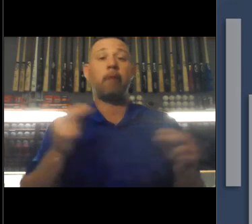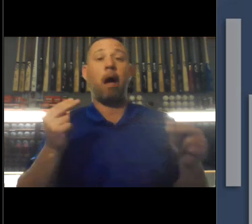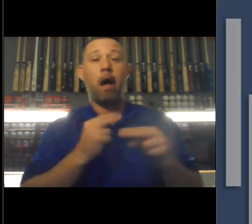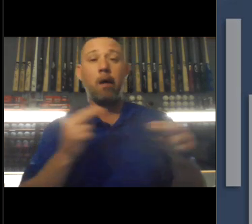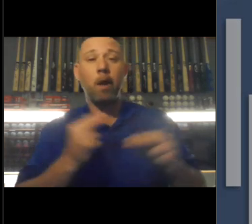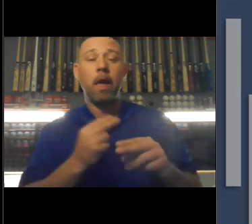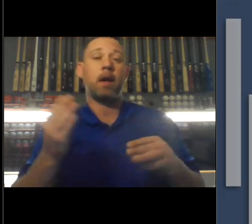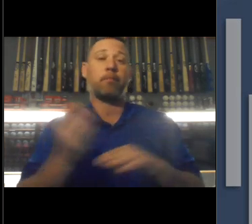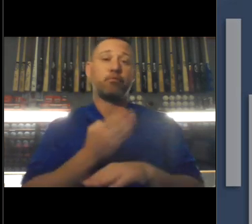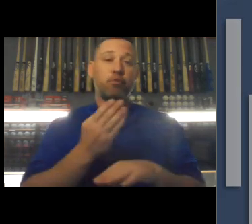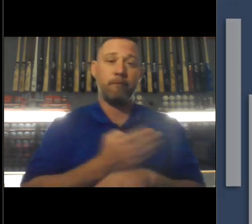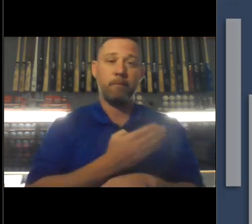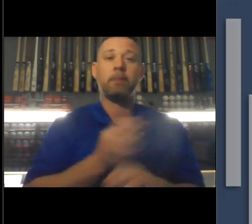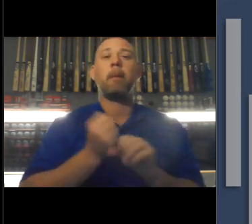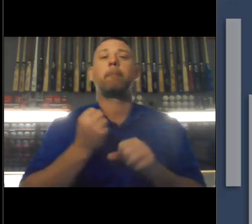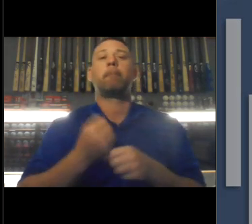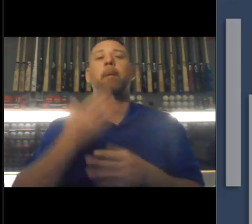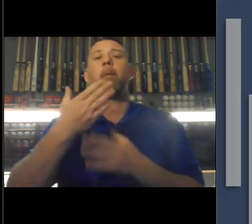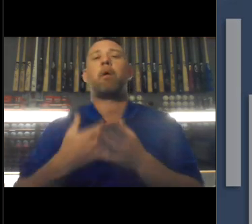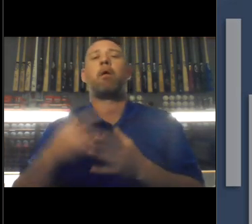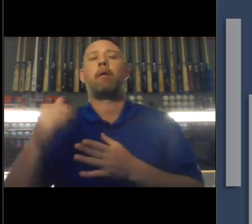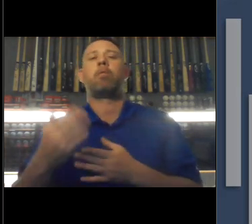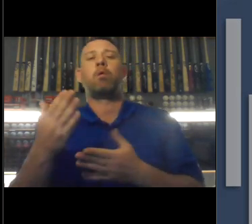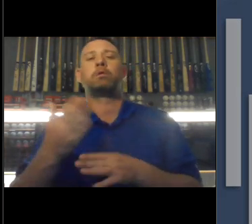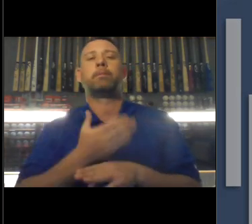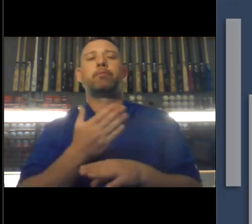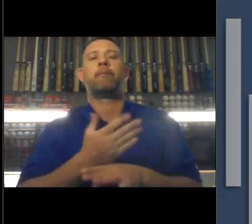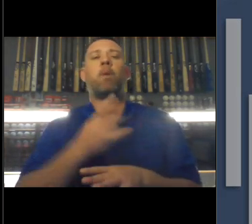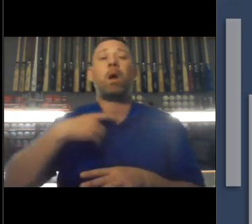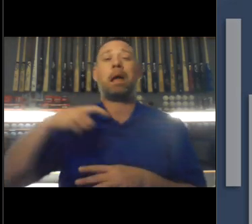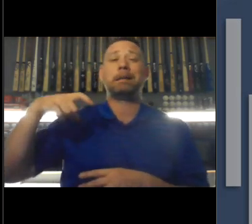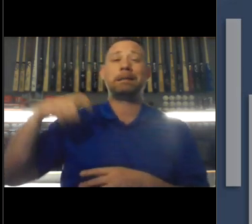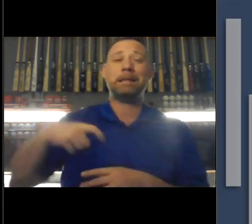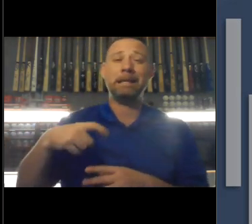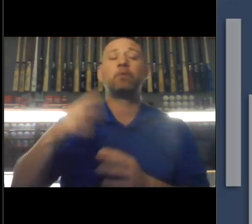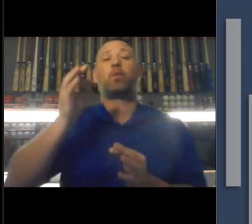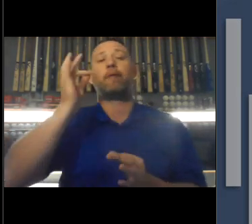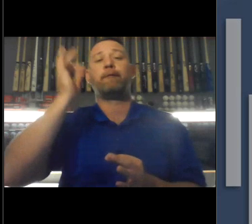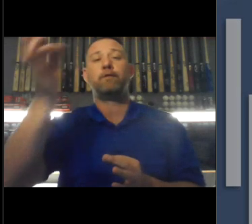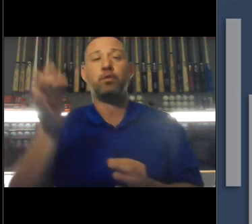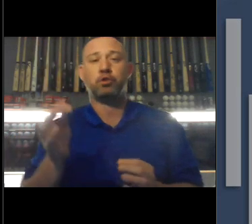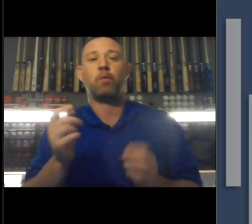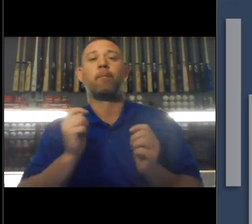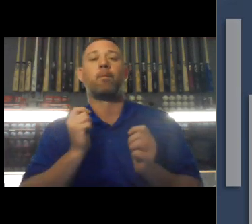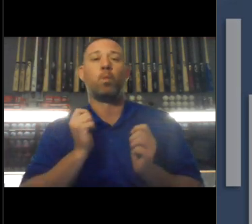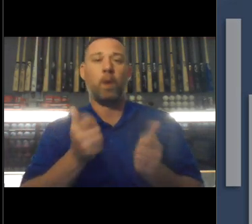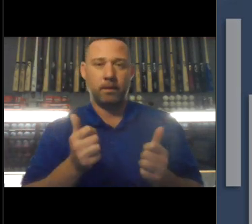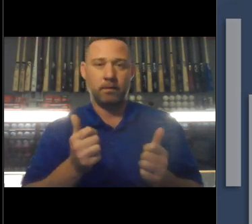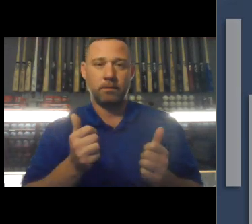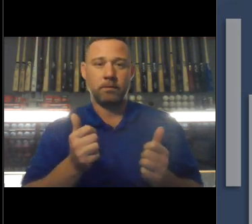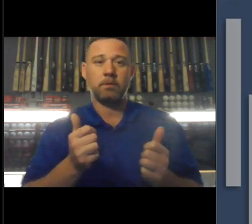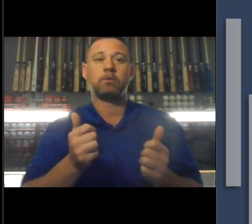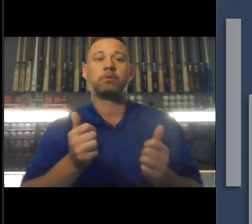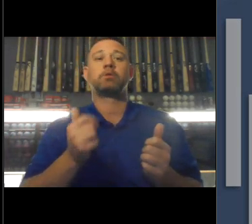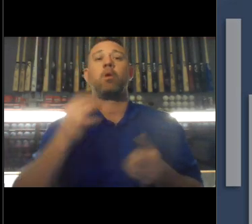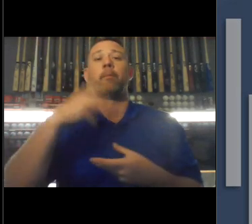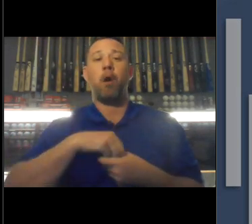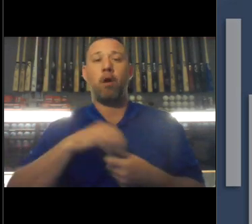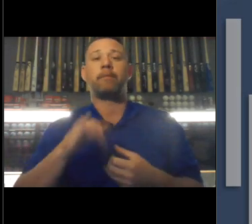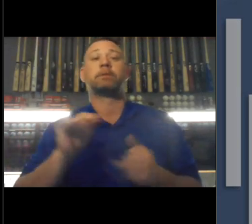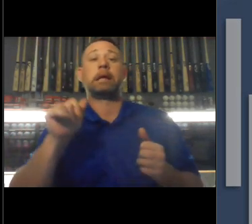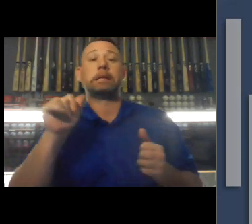improvements, but make part of those improvements what we need to get to the future even more quickly. So part of this request, $10